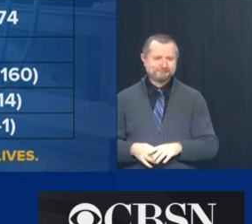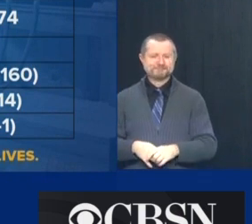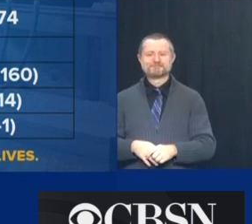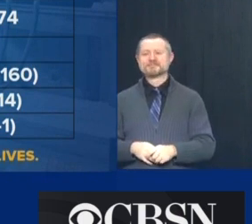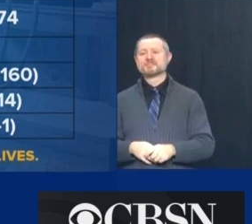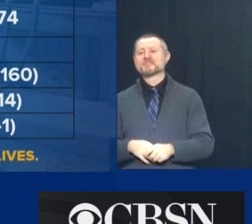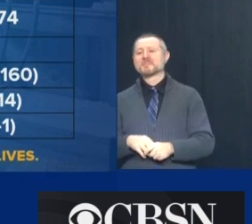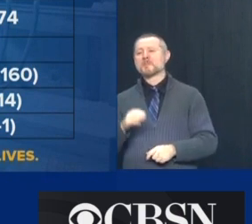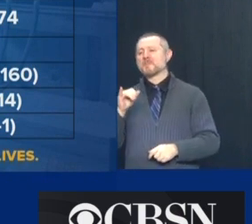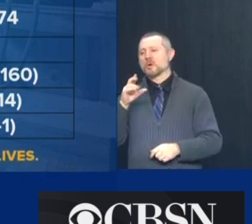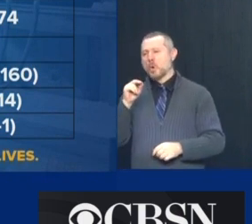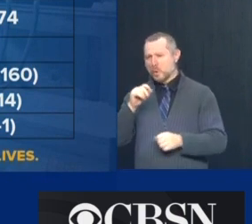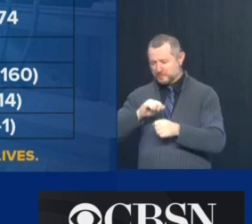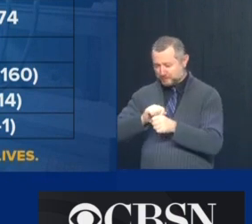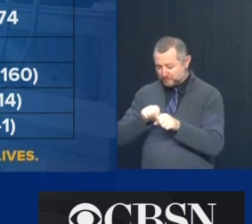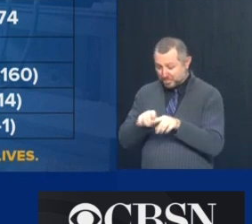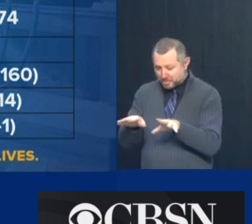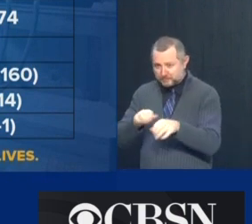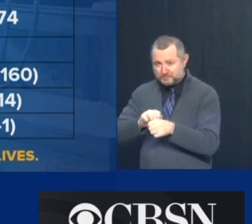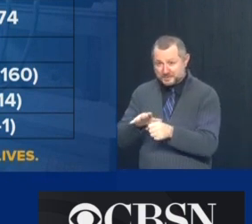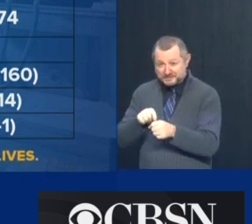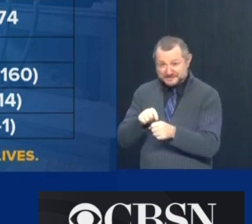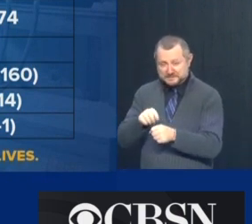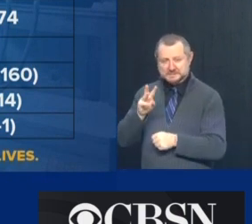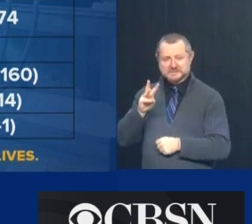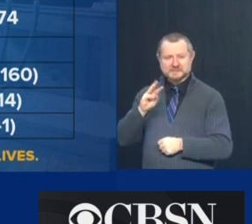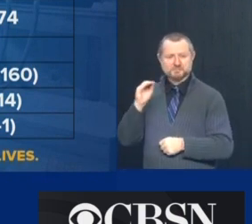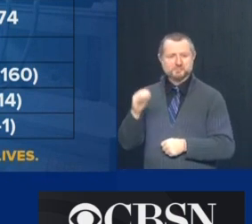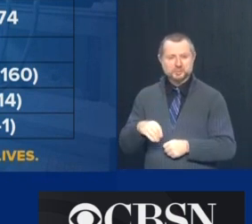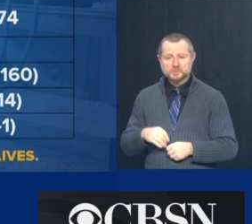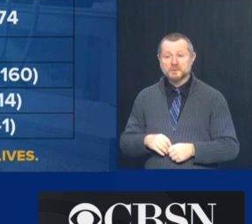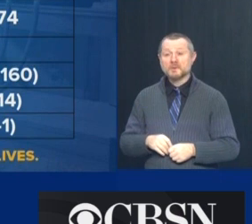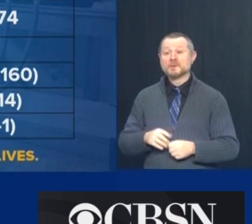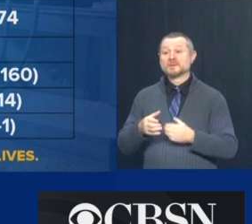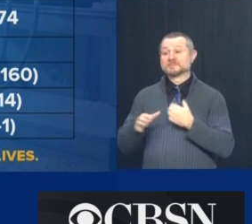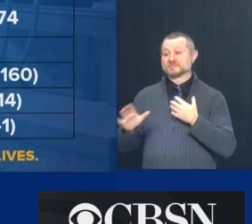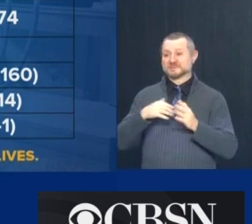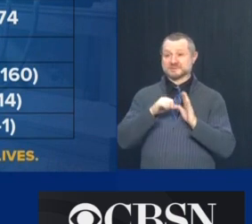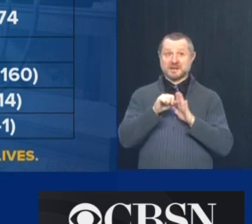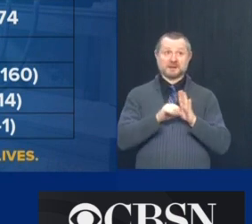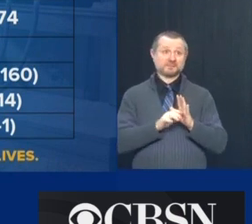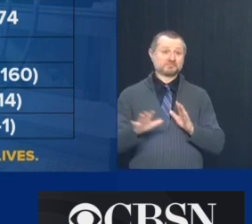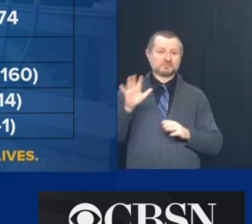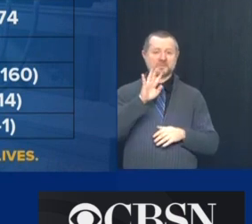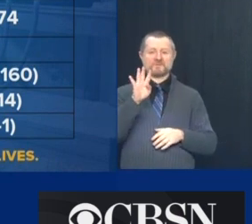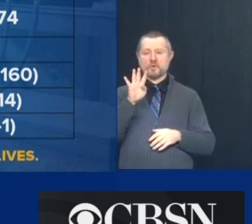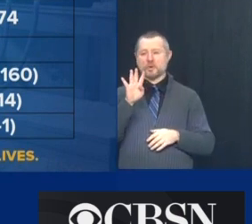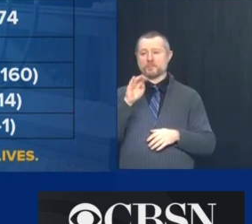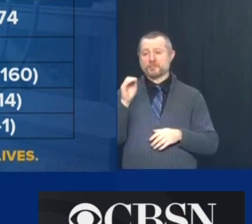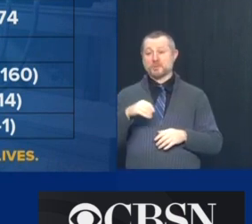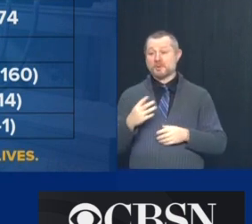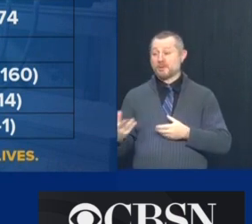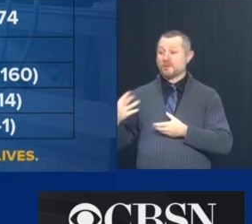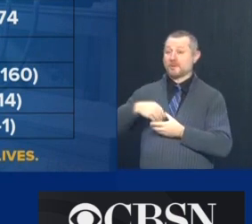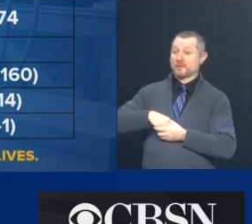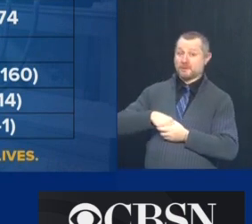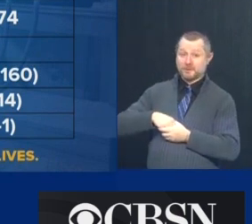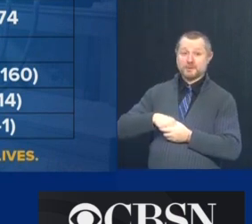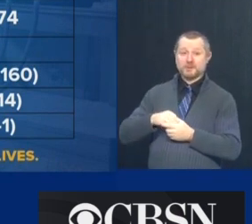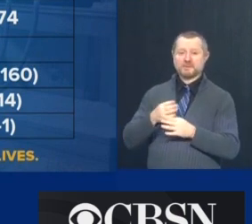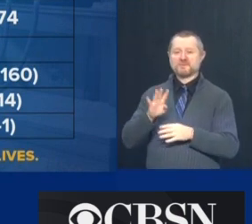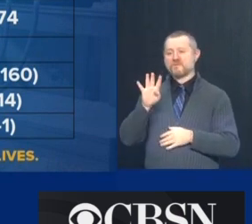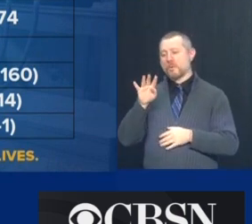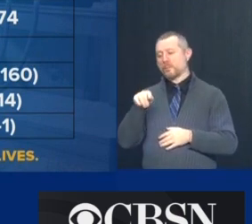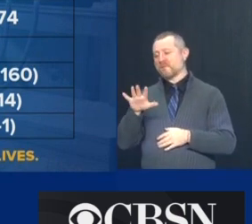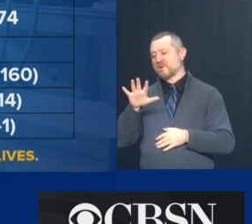microcluster areas, 6%. Statewide without microcluster, 4. With microcluster,